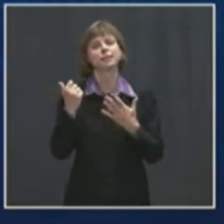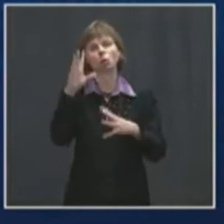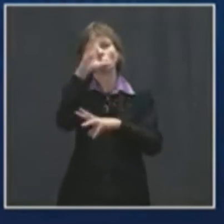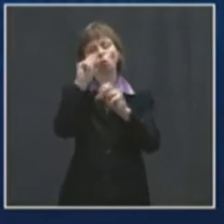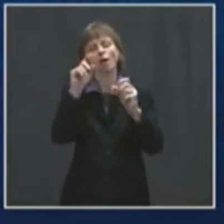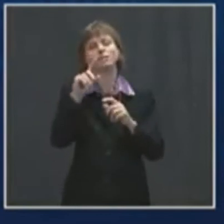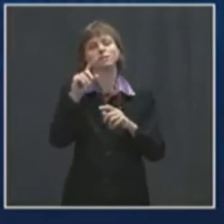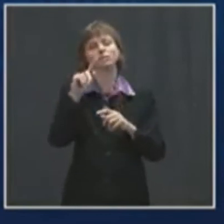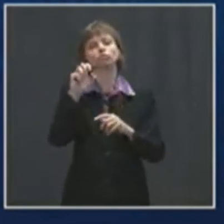that they're having to